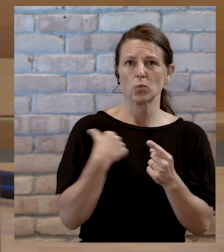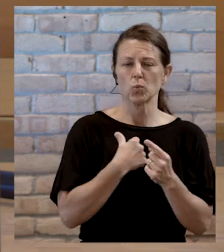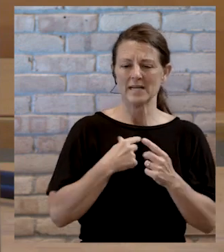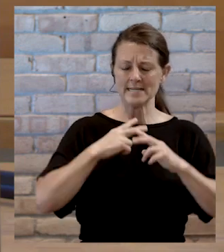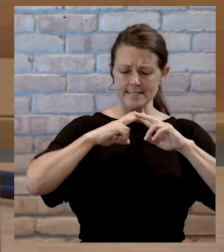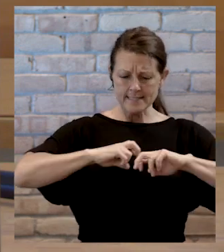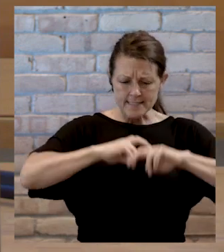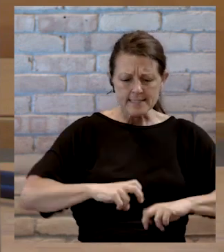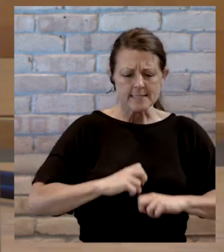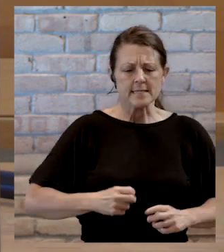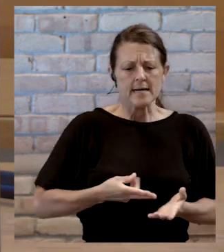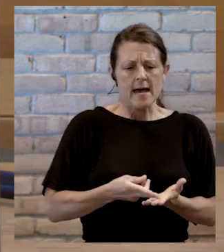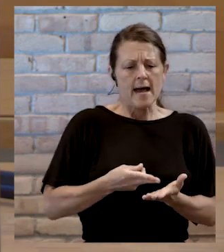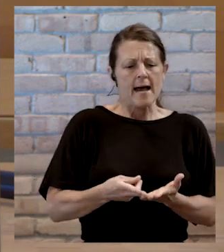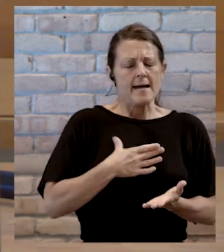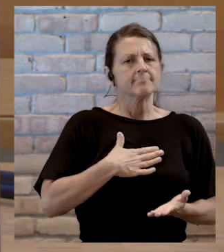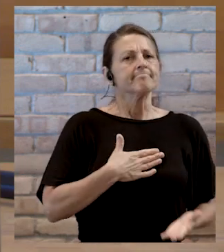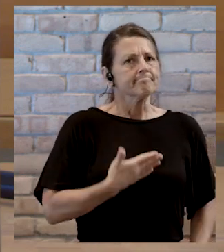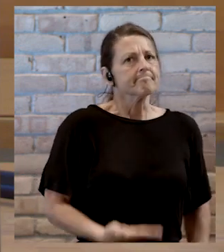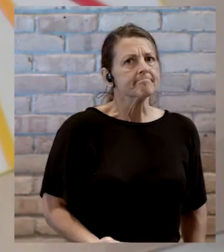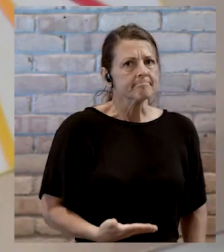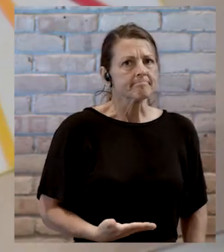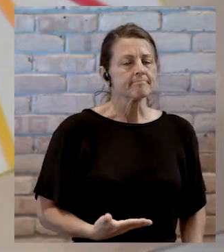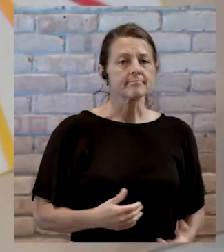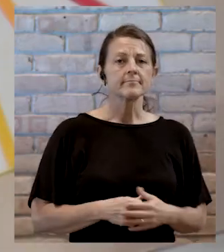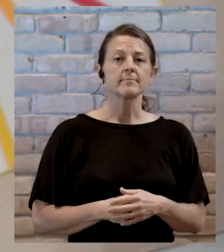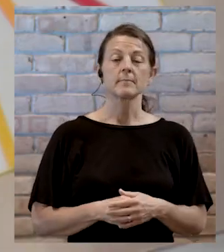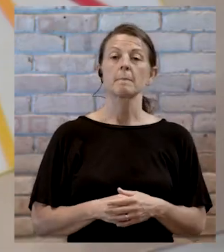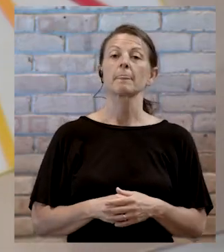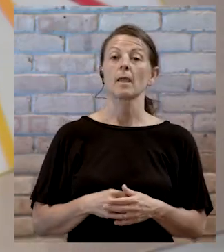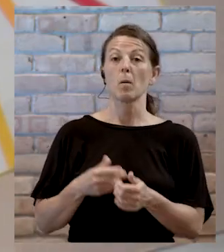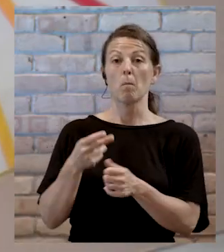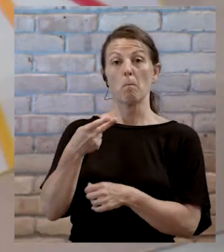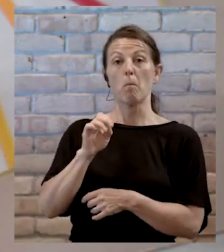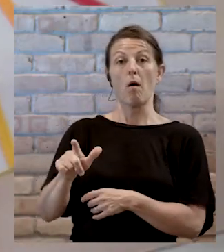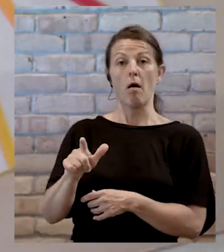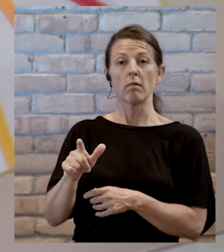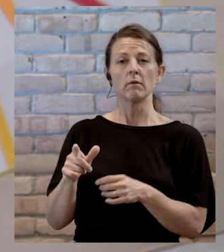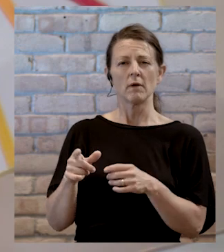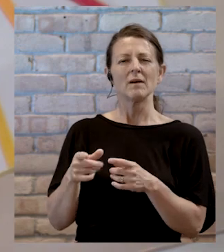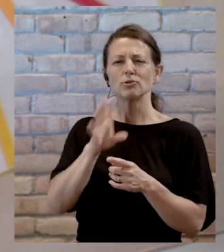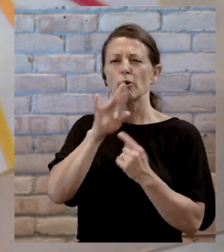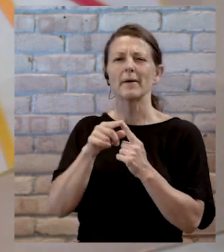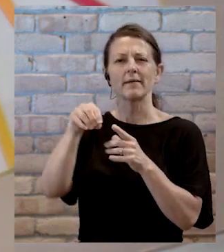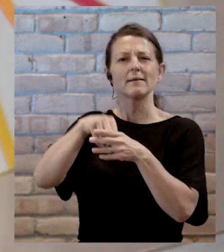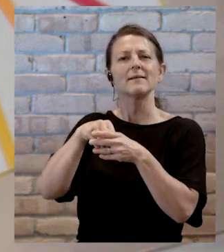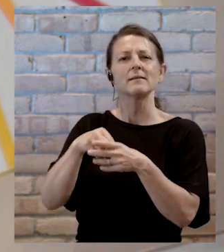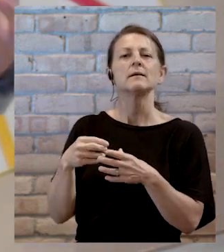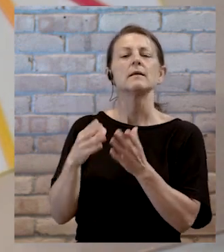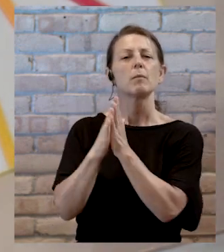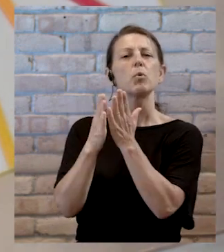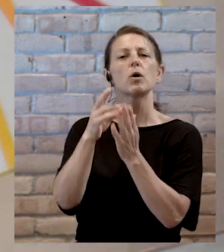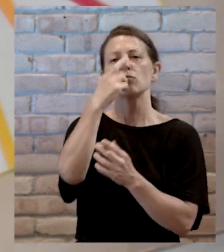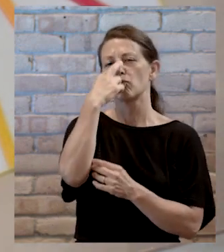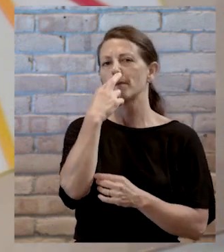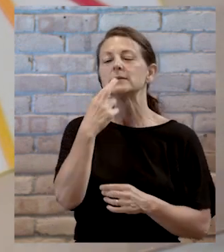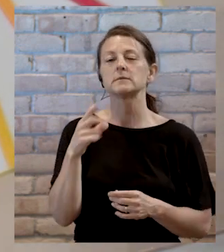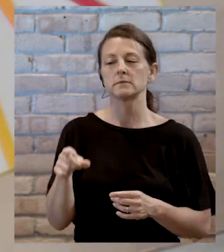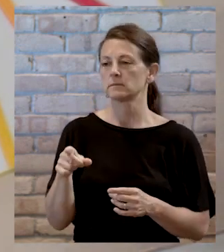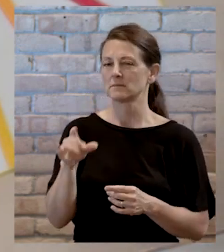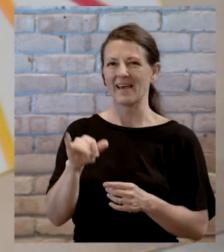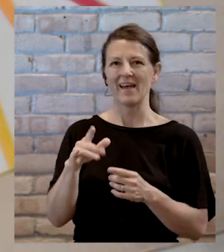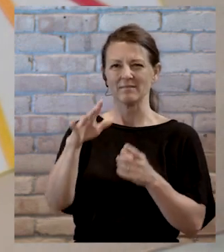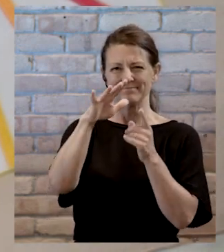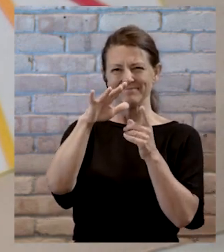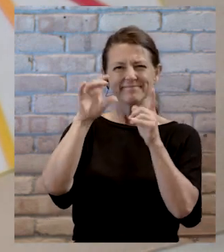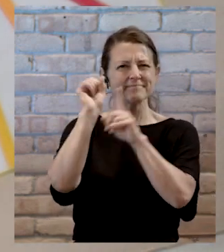honest. Now, the Apostle Paul talks about this in the book of Romans. And it's this great scene where he's talking about the